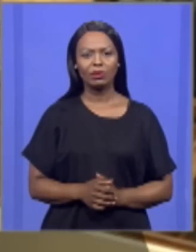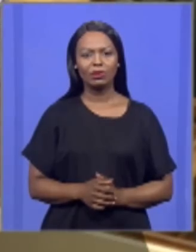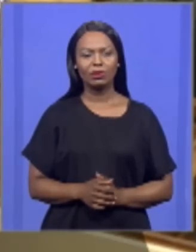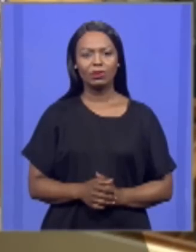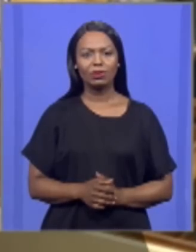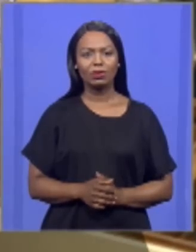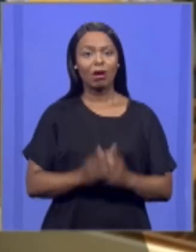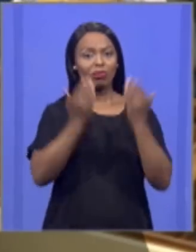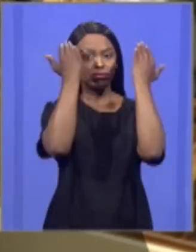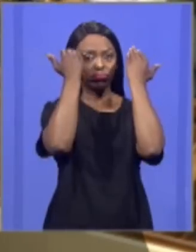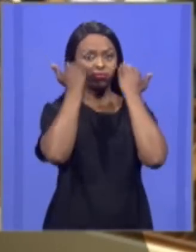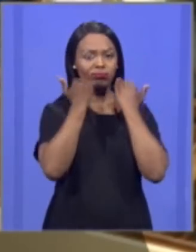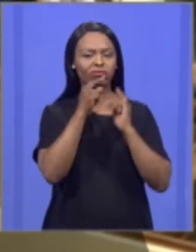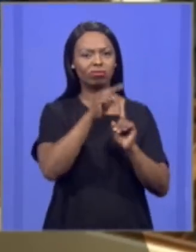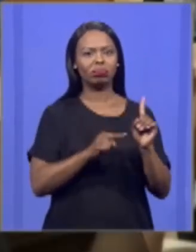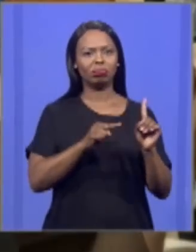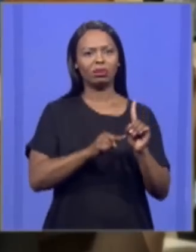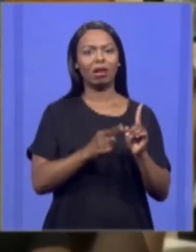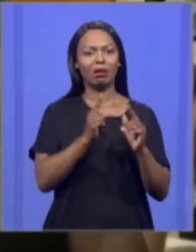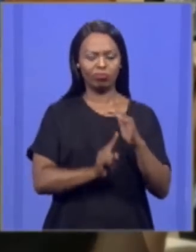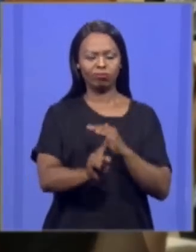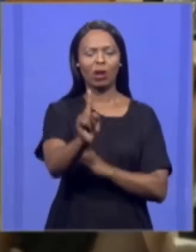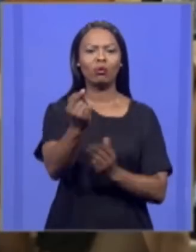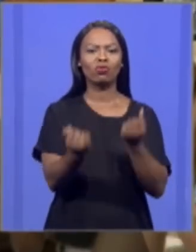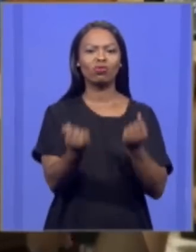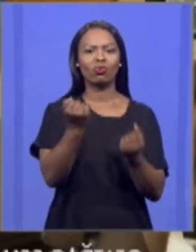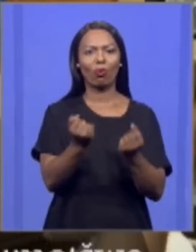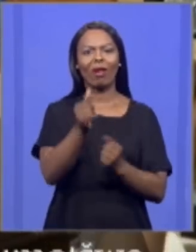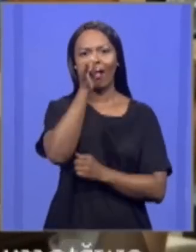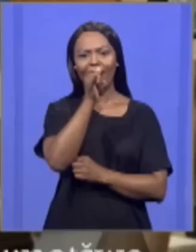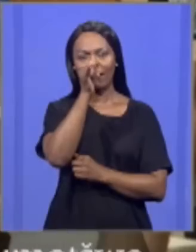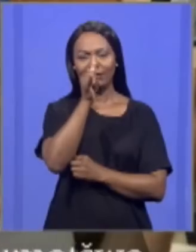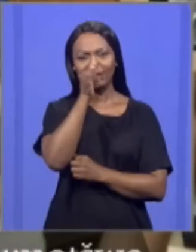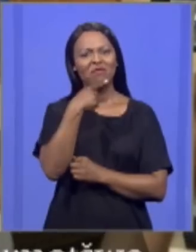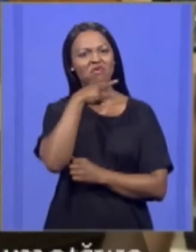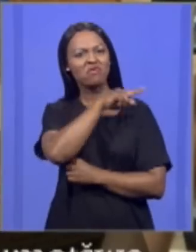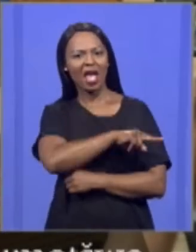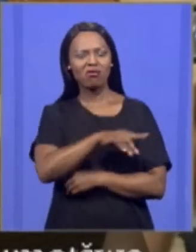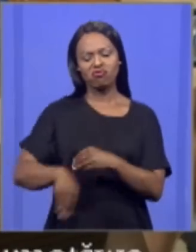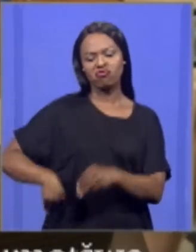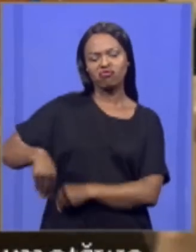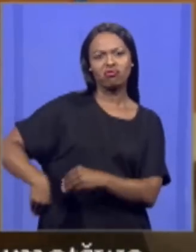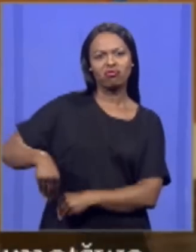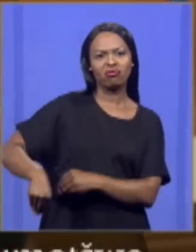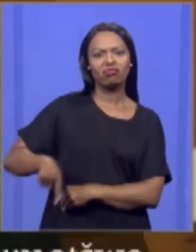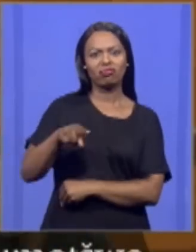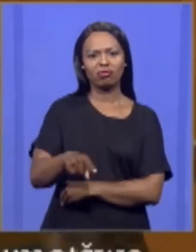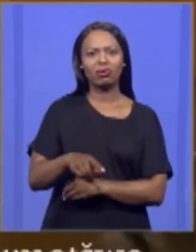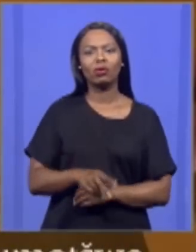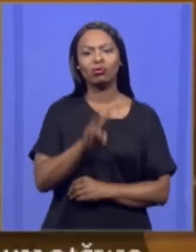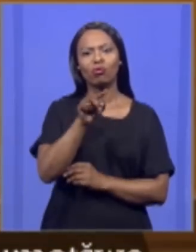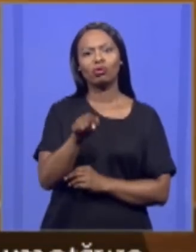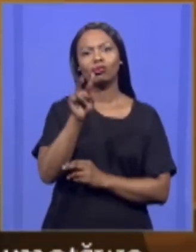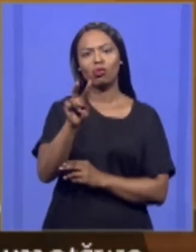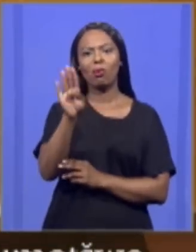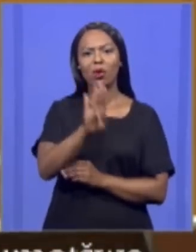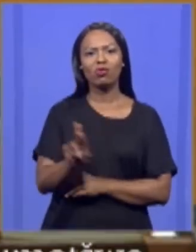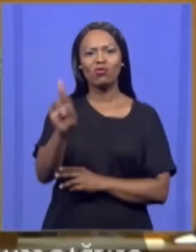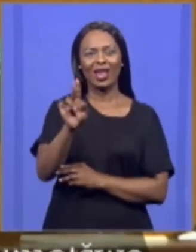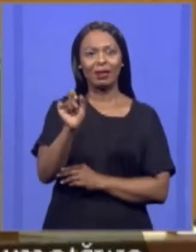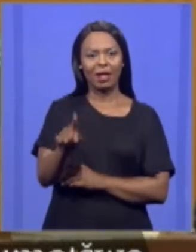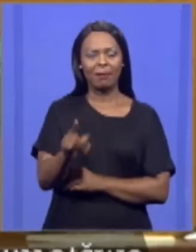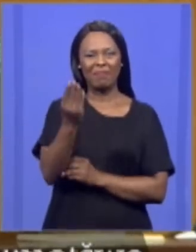Magistrata Stanley Jacobs o be a itile pele molato wa go amana le bomenetša le bofora wa go diranta tše dibilione tše pedi fegelwana pedi. Molato